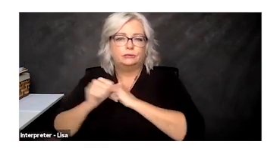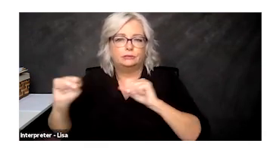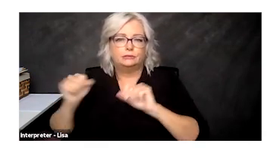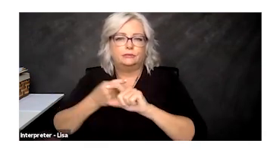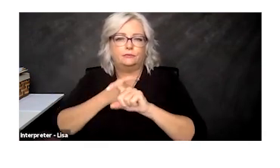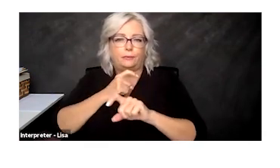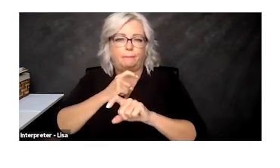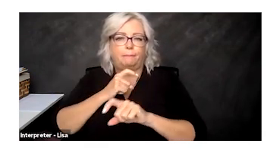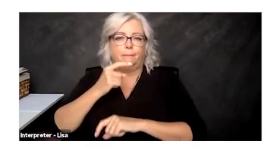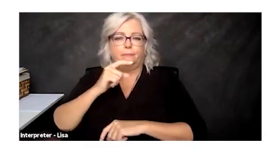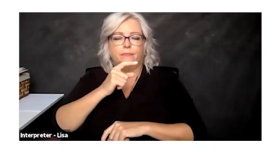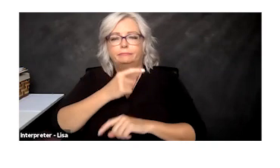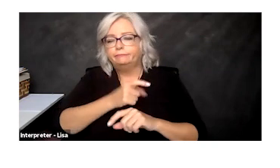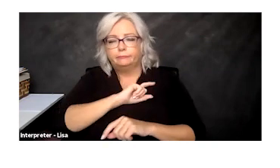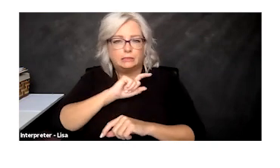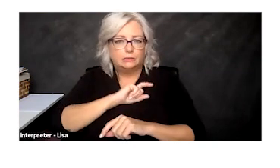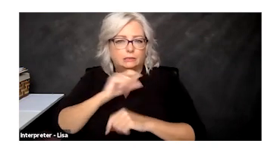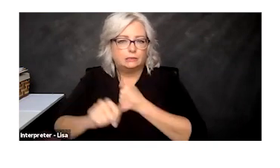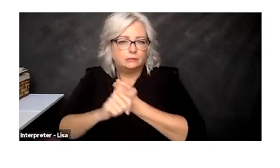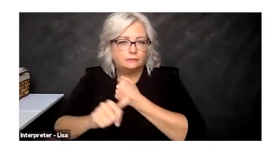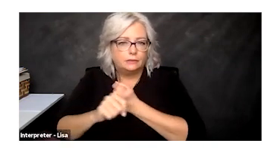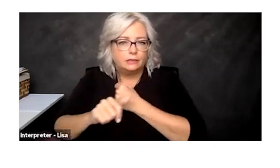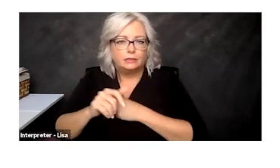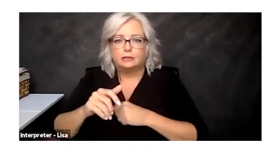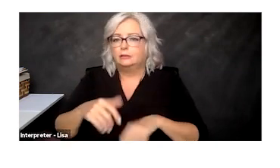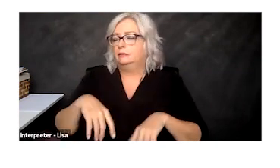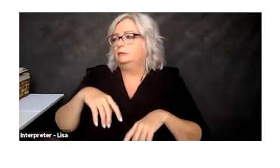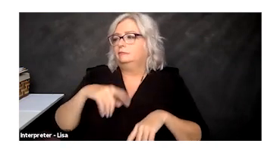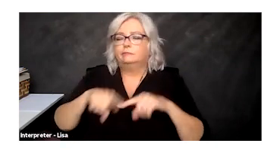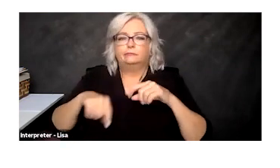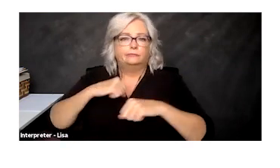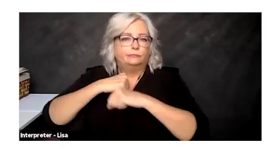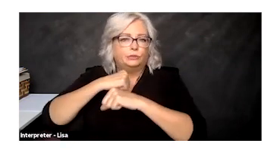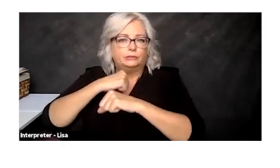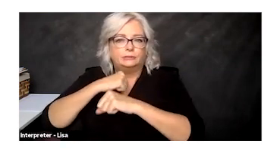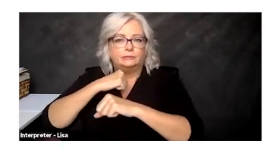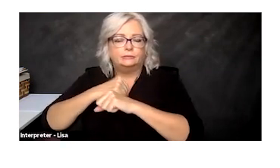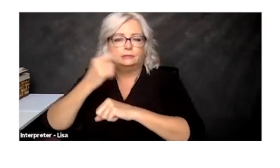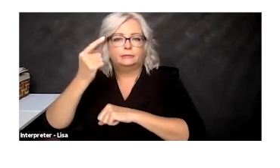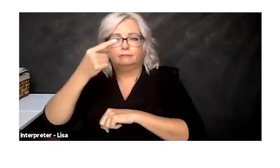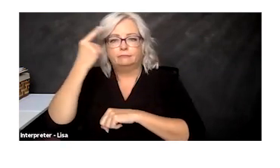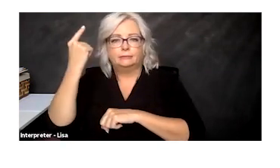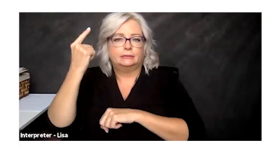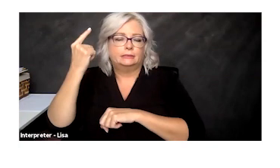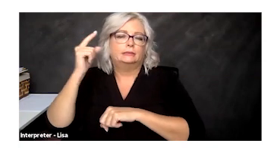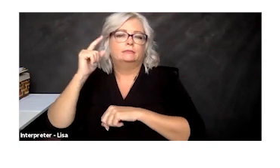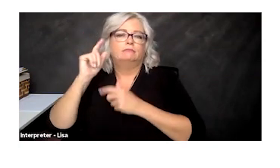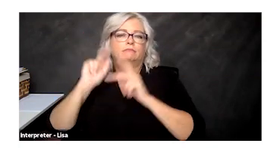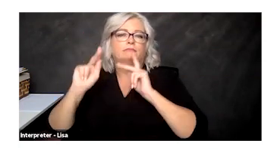systemic changes to actually protect Black people from racism in all systems in this country.